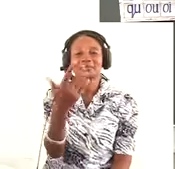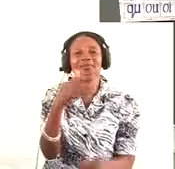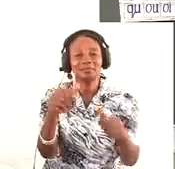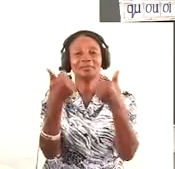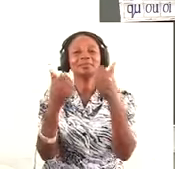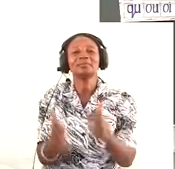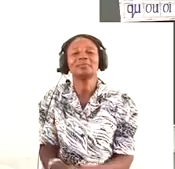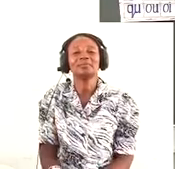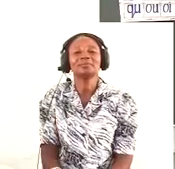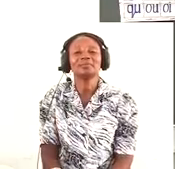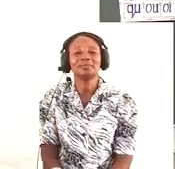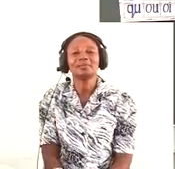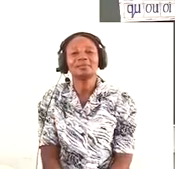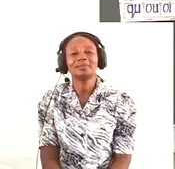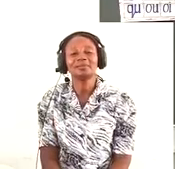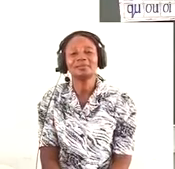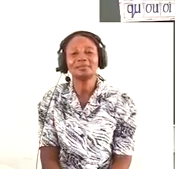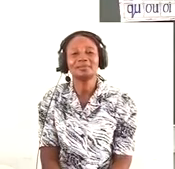There we go.